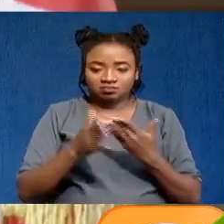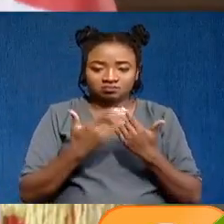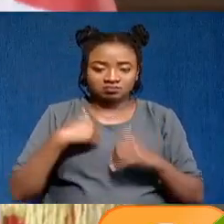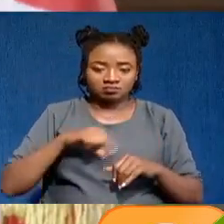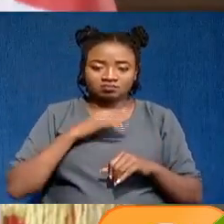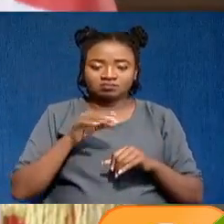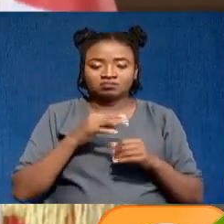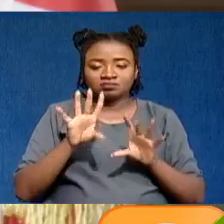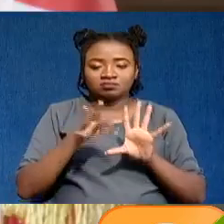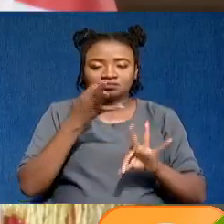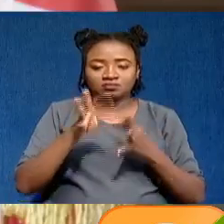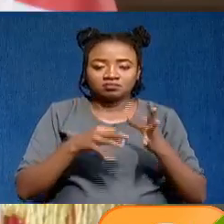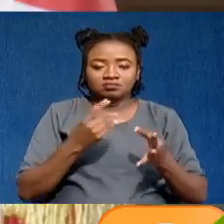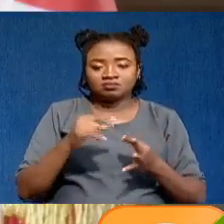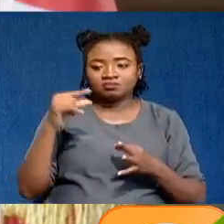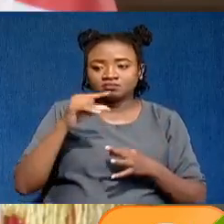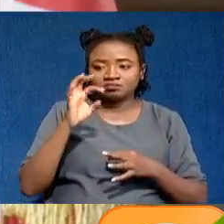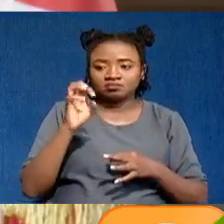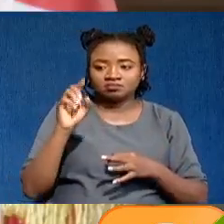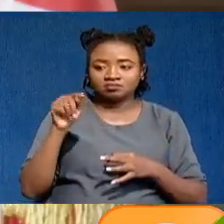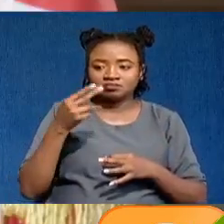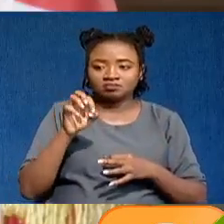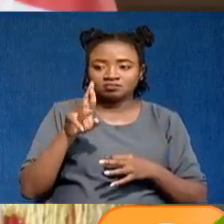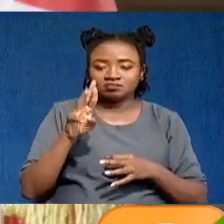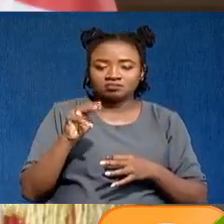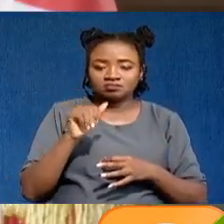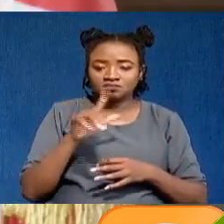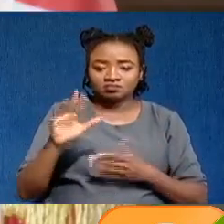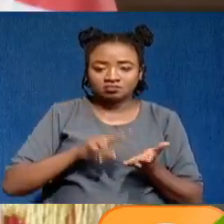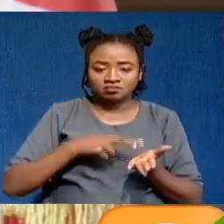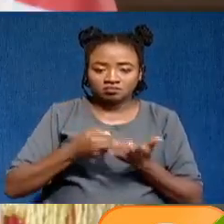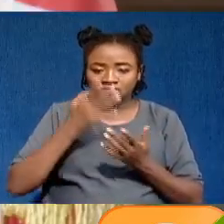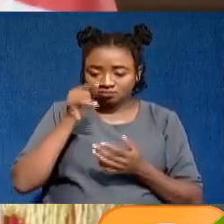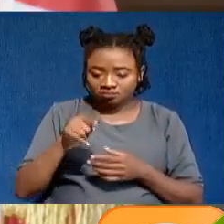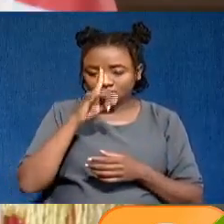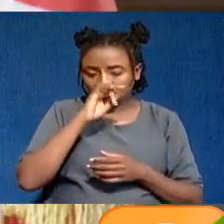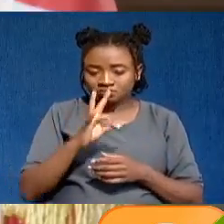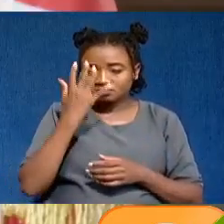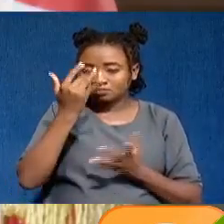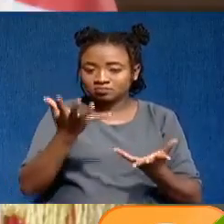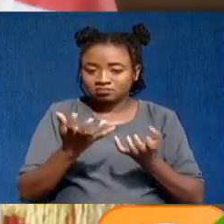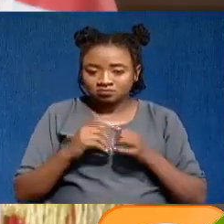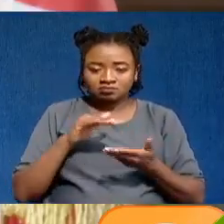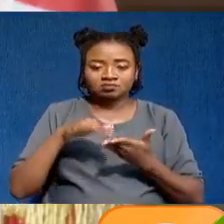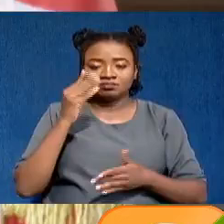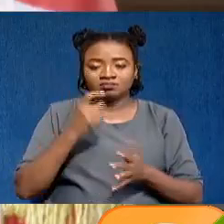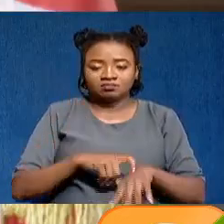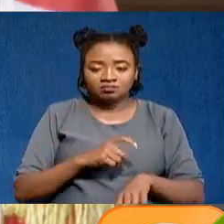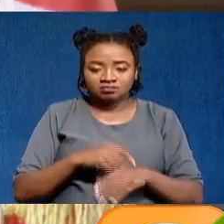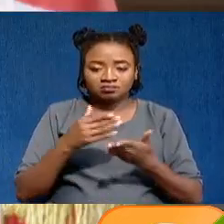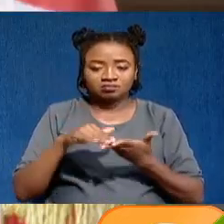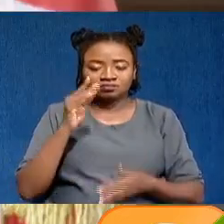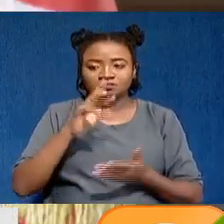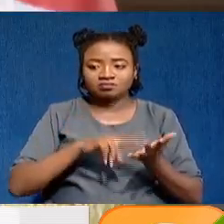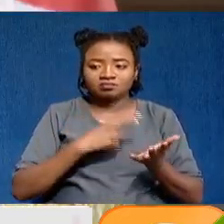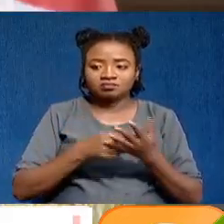one assessment of geothermal resource, which is very critical because it requires a lot of time and a lot of resources. Two, developing a